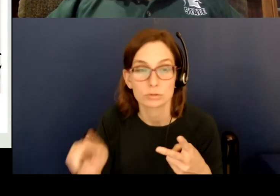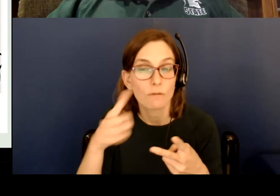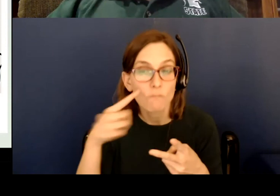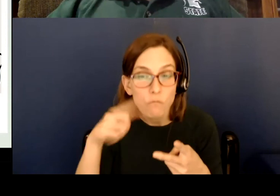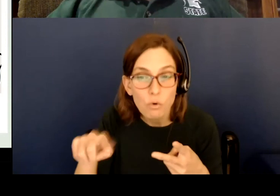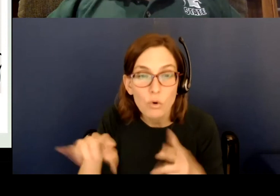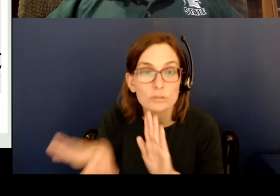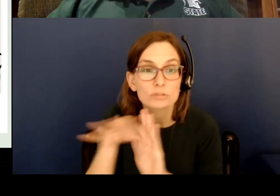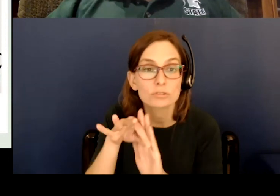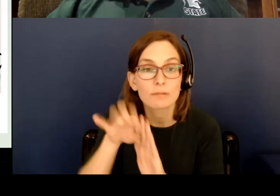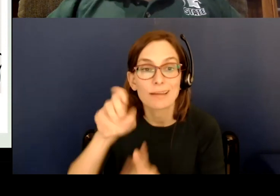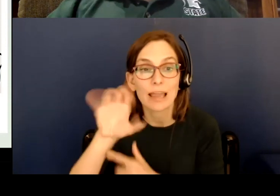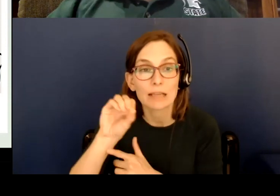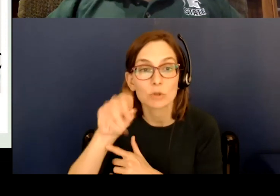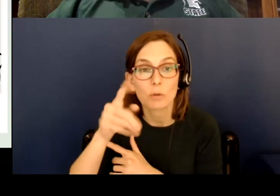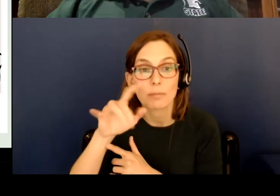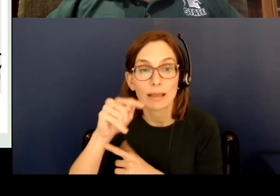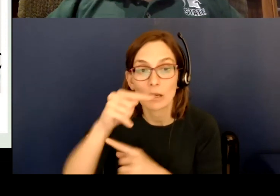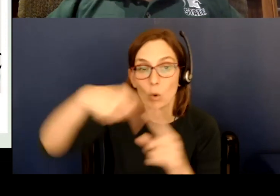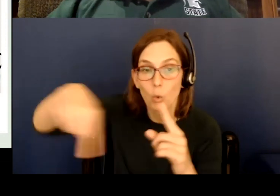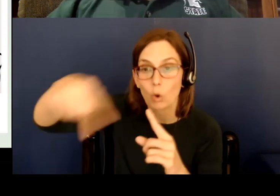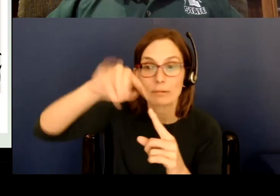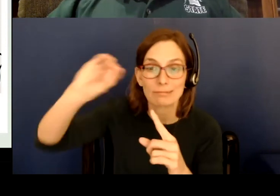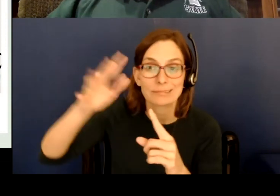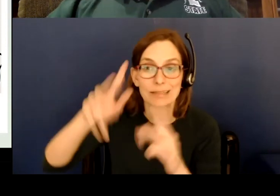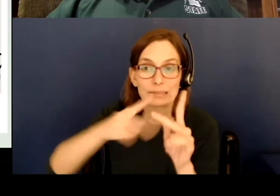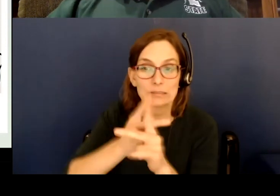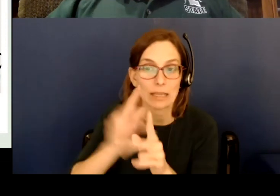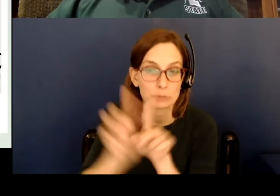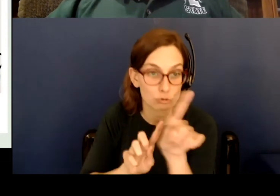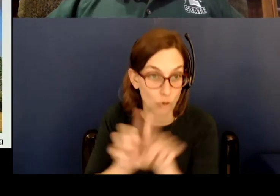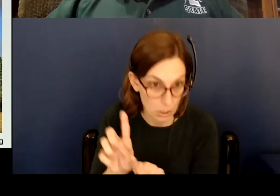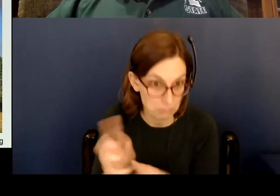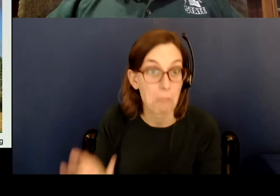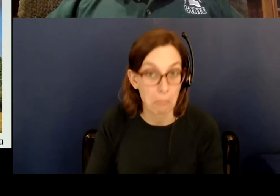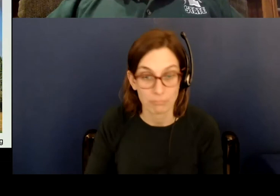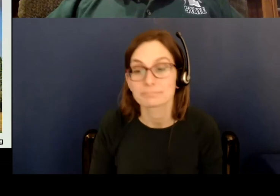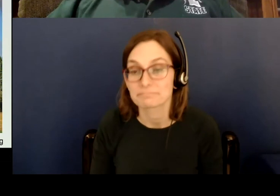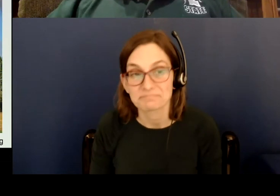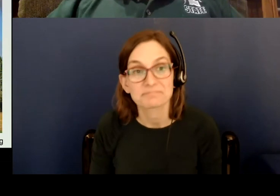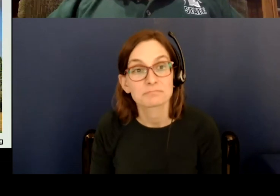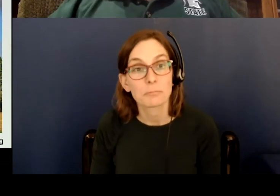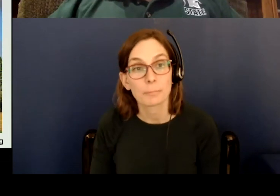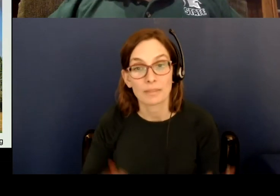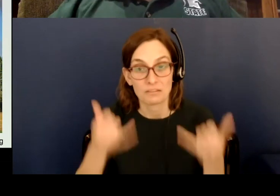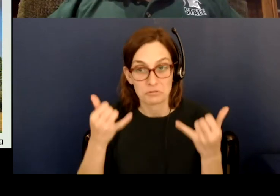of an exoplanet orbiting a solar type star. So I am now done